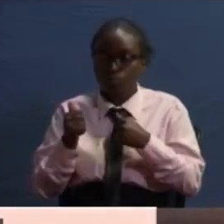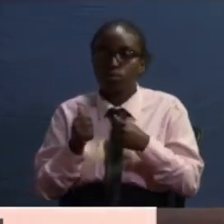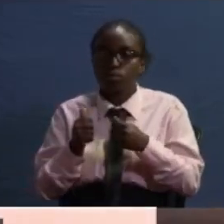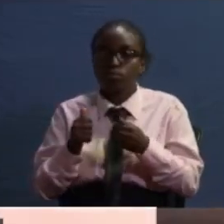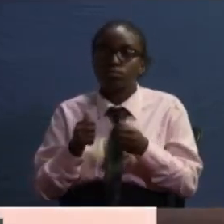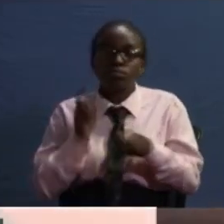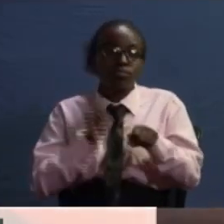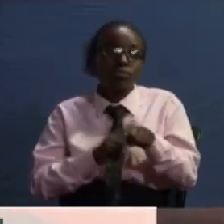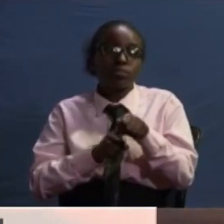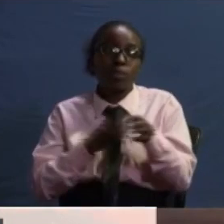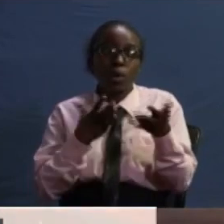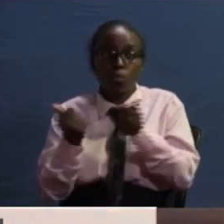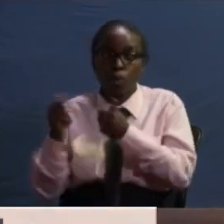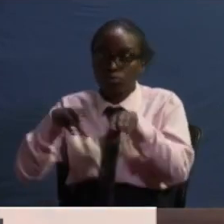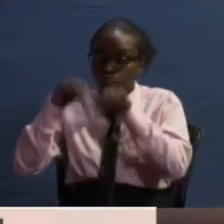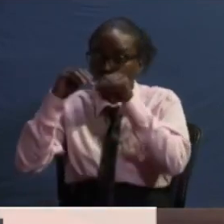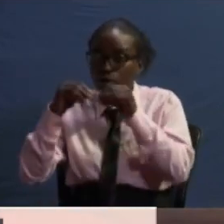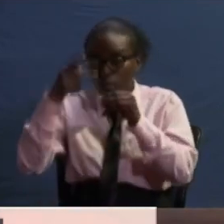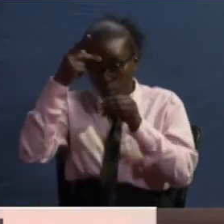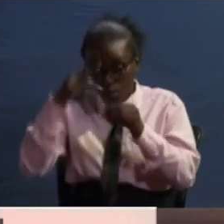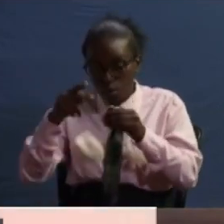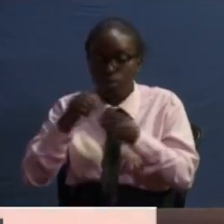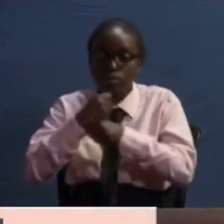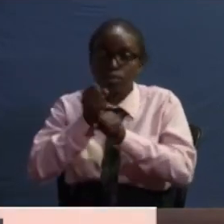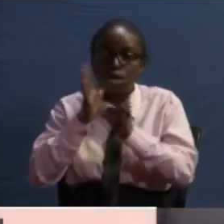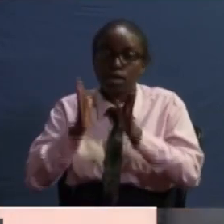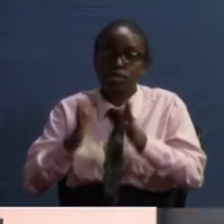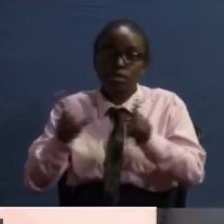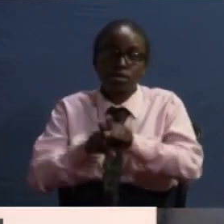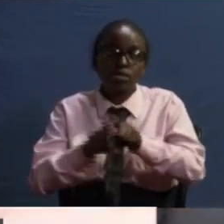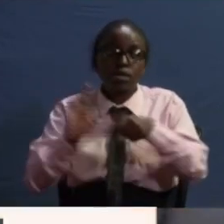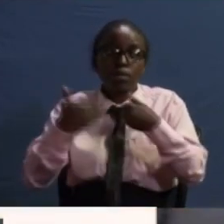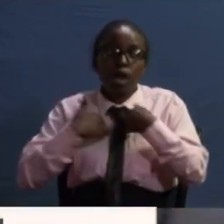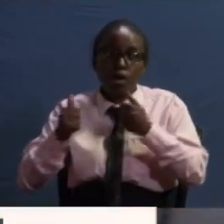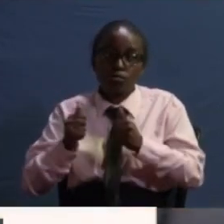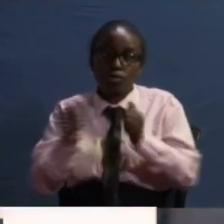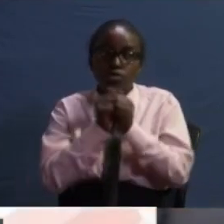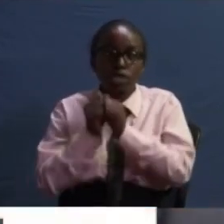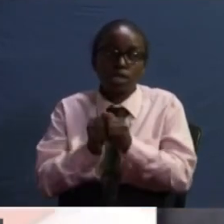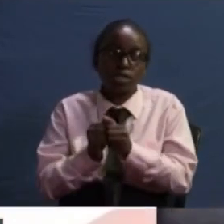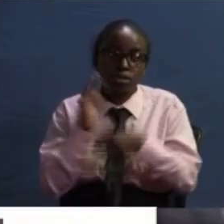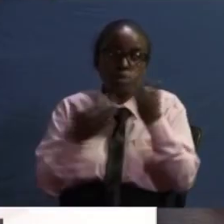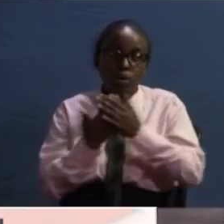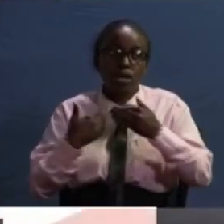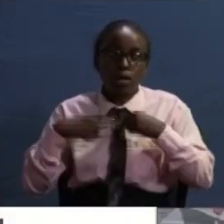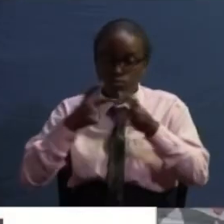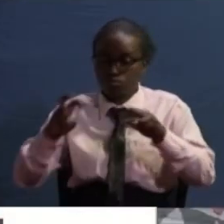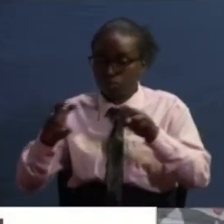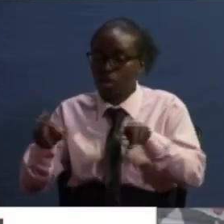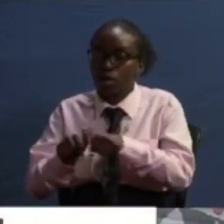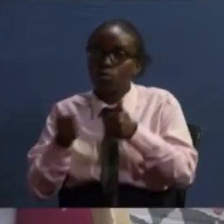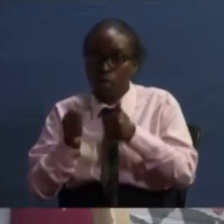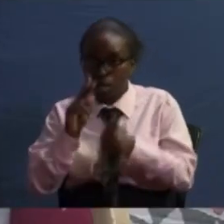already been taken up by policymakers for implementation. Katika kongamano hili, baadhi ya watafiti wakuu wa miradi ya